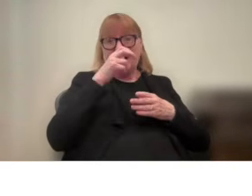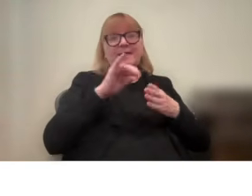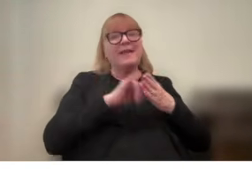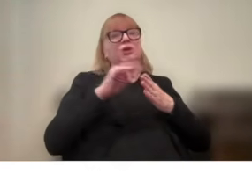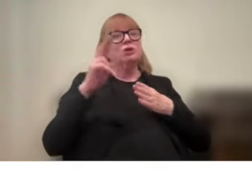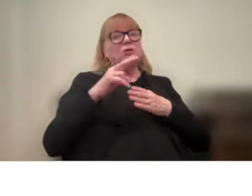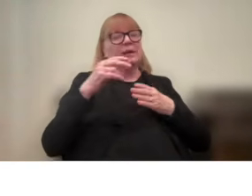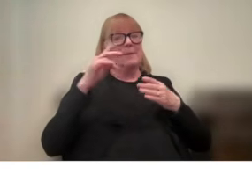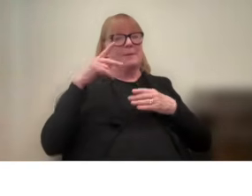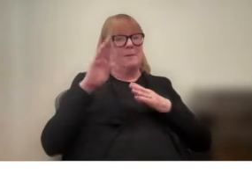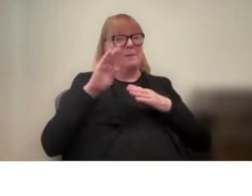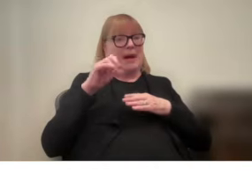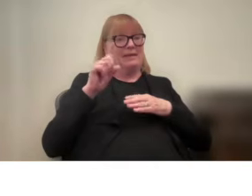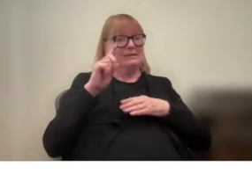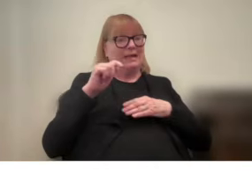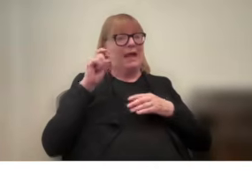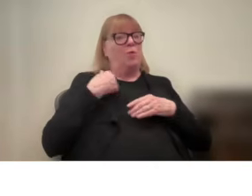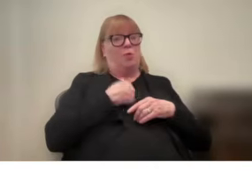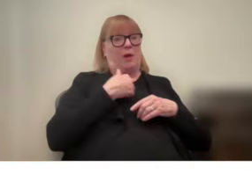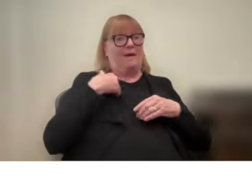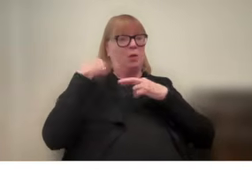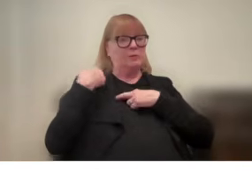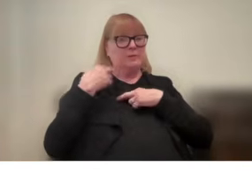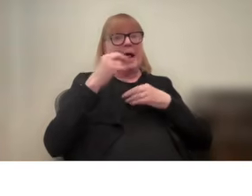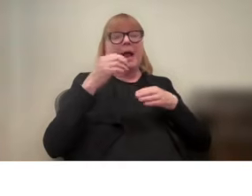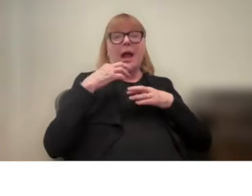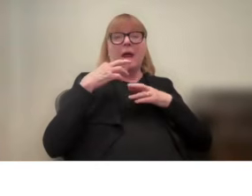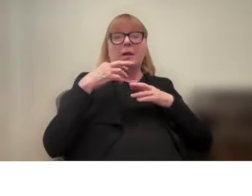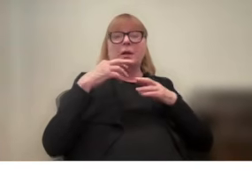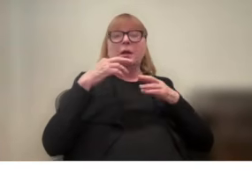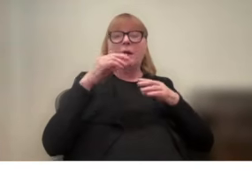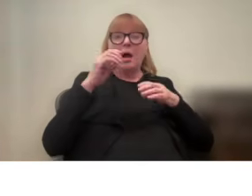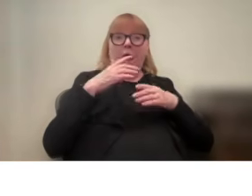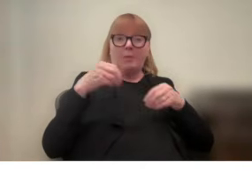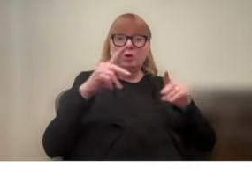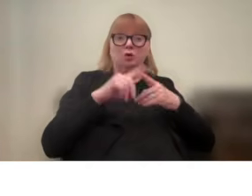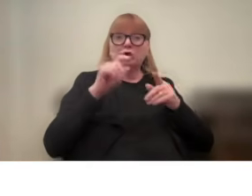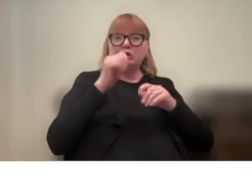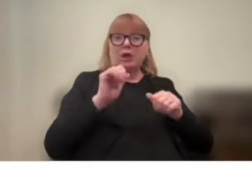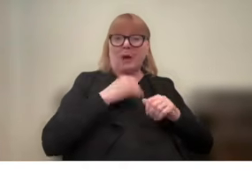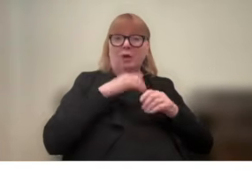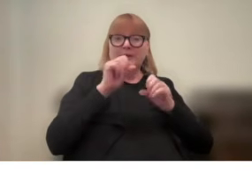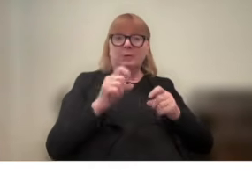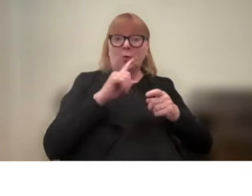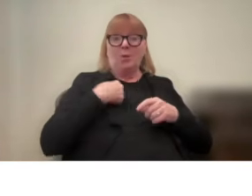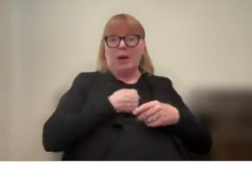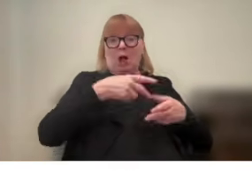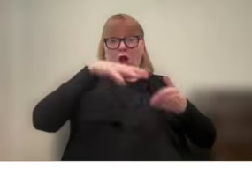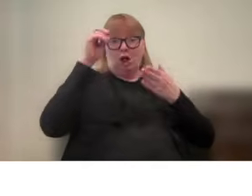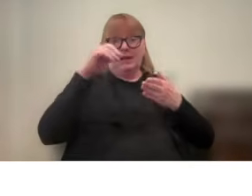data. This means we have a responsibility and an opportunity to shape the systems that we're learning.